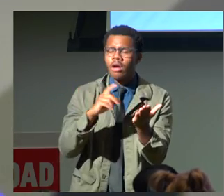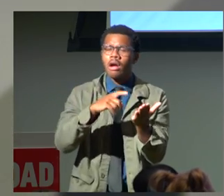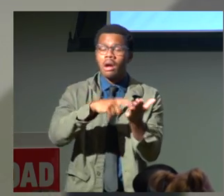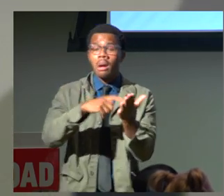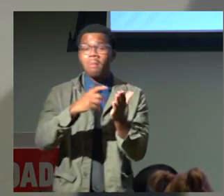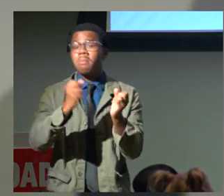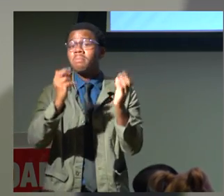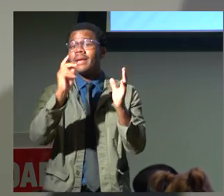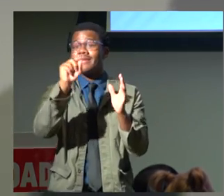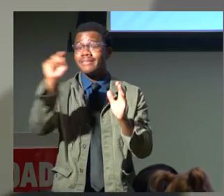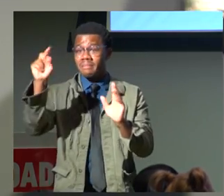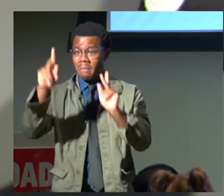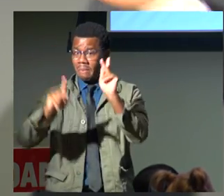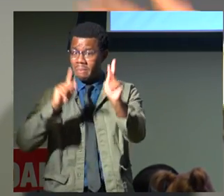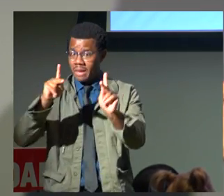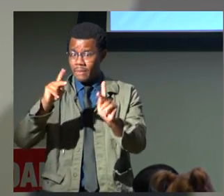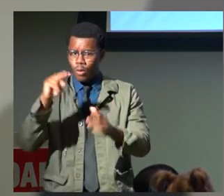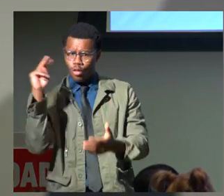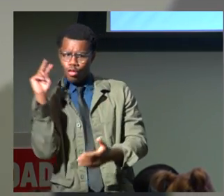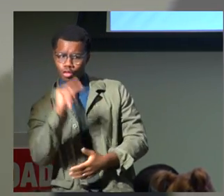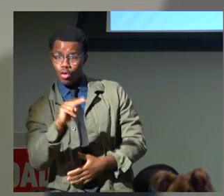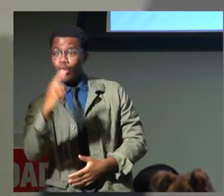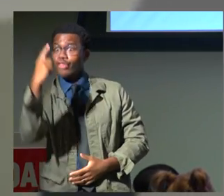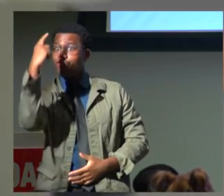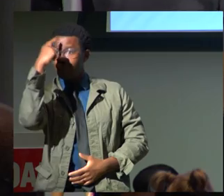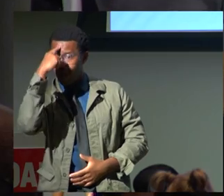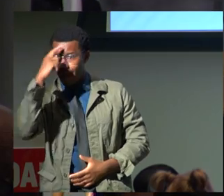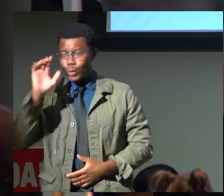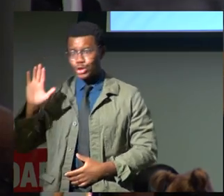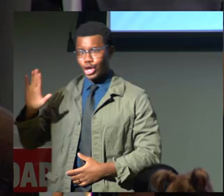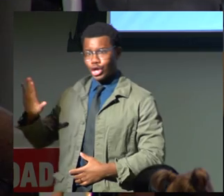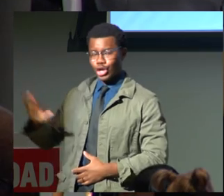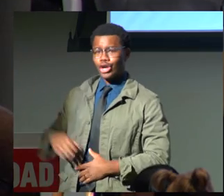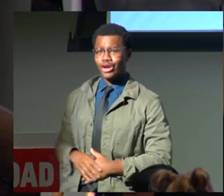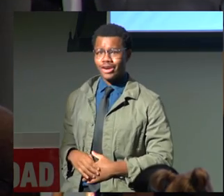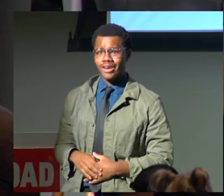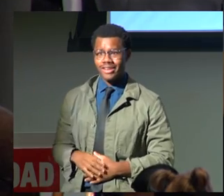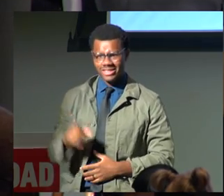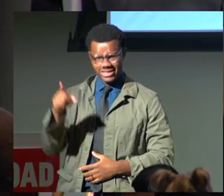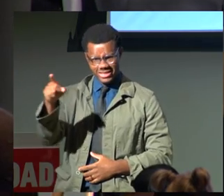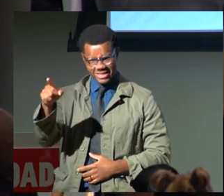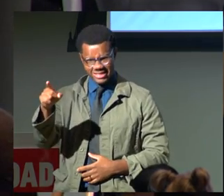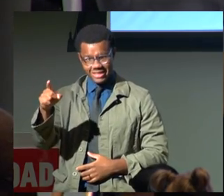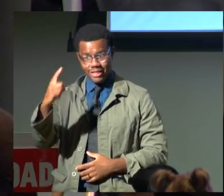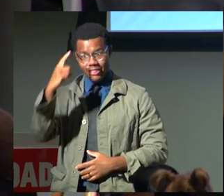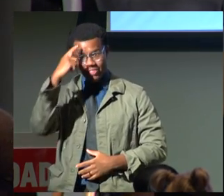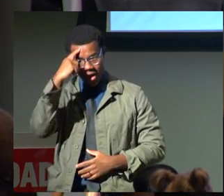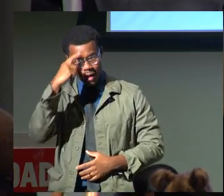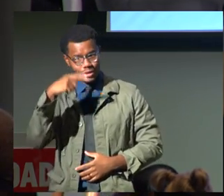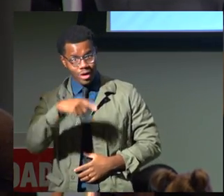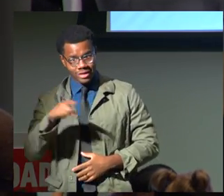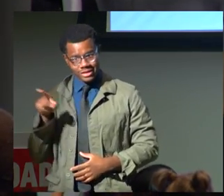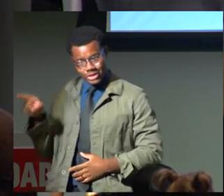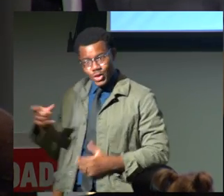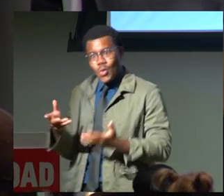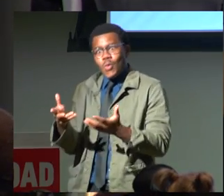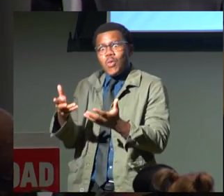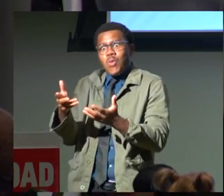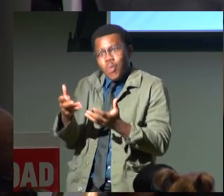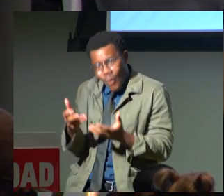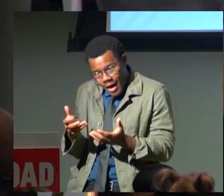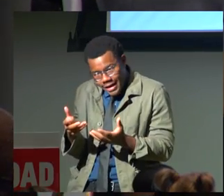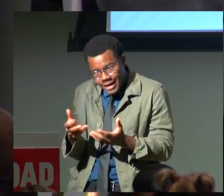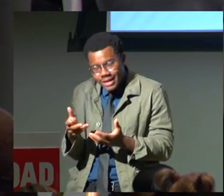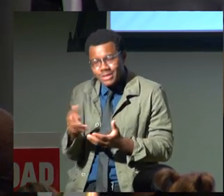including Ashley there, who thought it was, in fact, Donna. She thought it was Donna. She wanted it to be her. So, nah, it was me. It's not